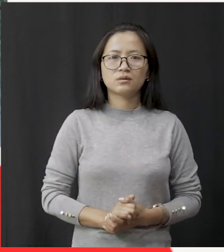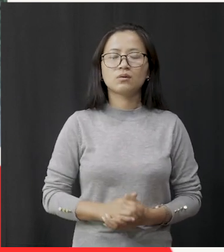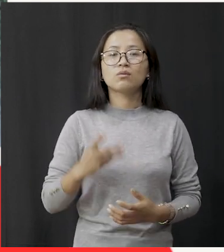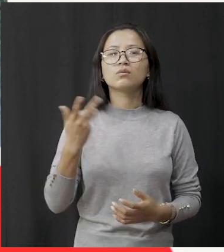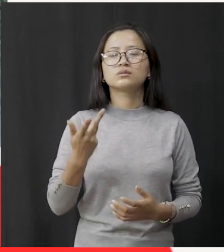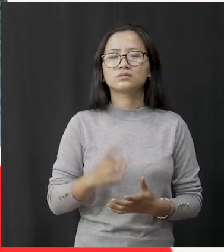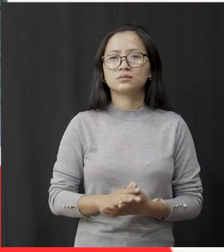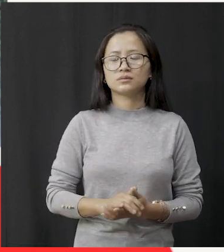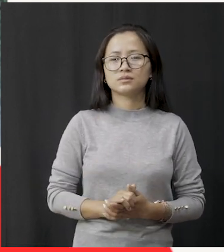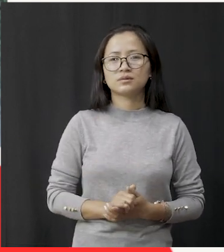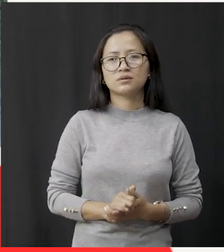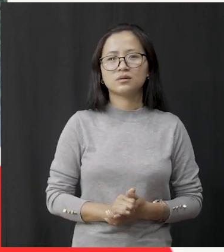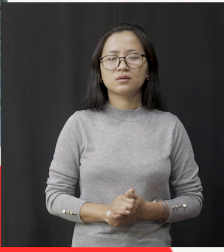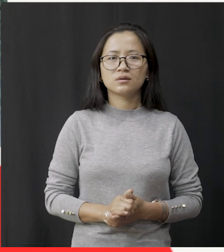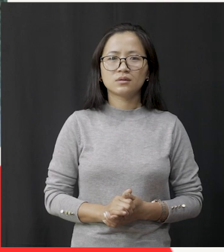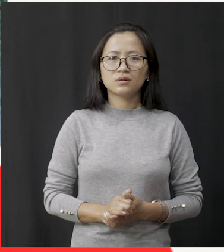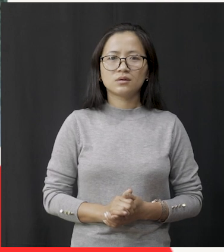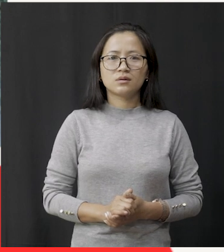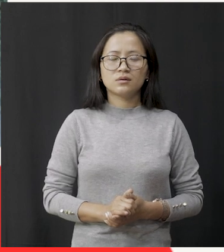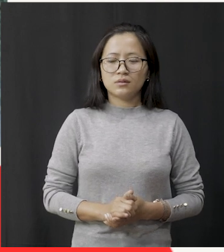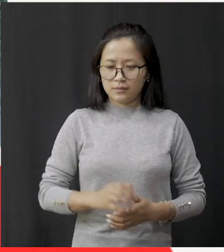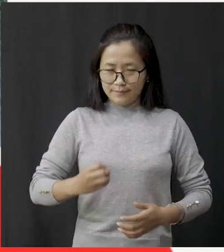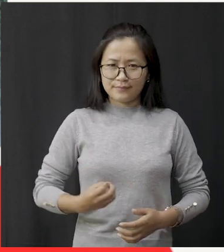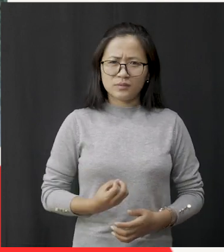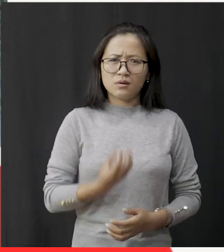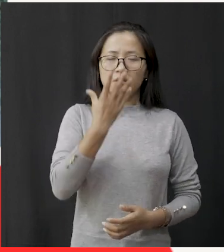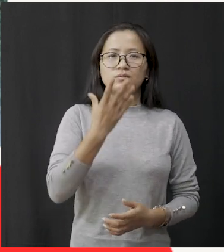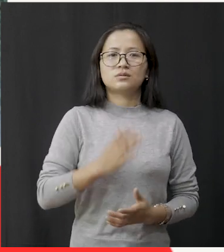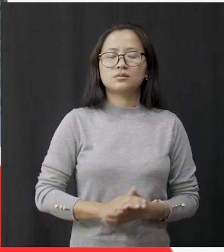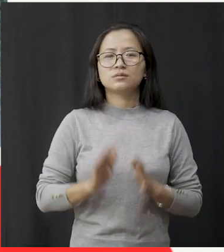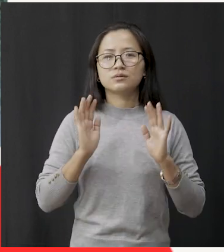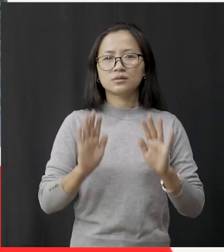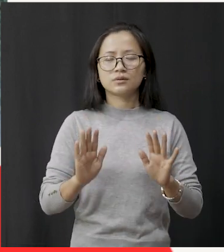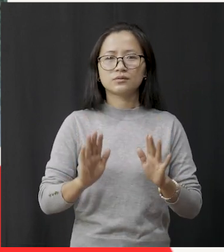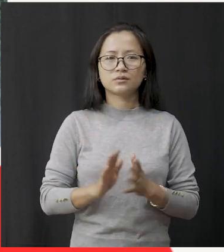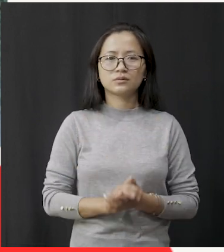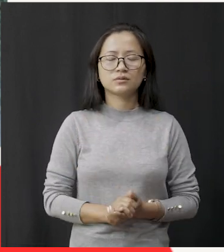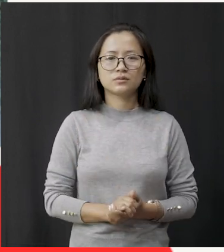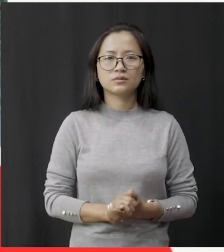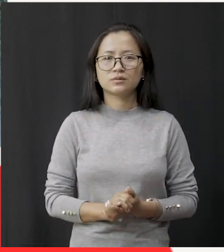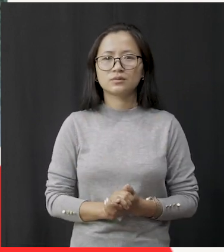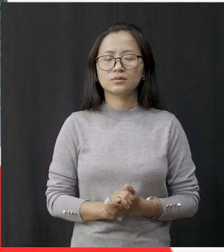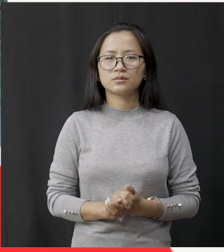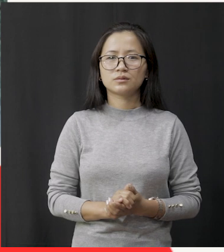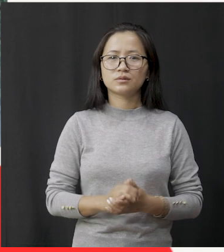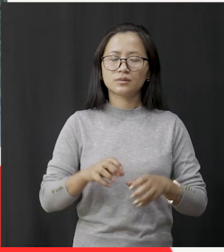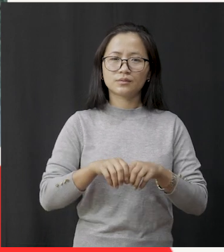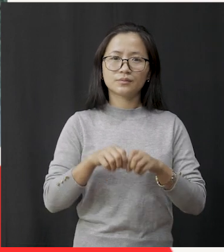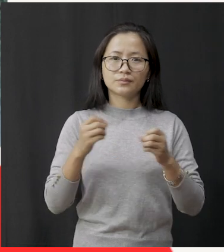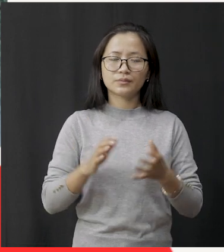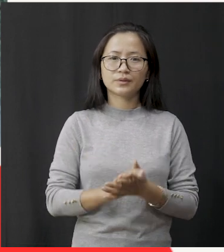what do you do? In the early morning, we have to break, okay? We have to